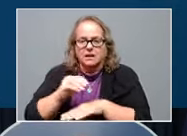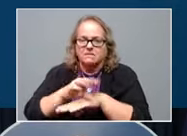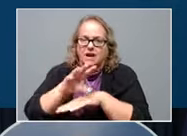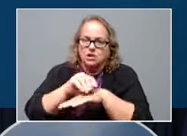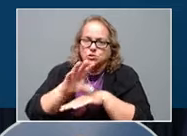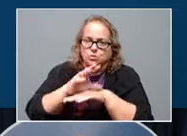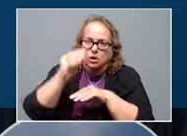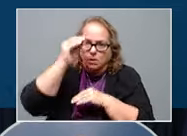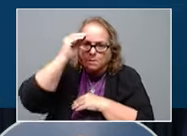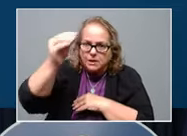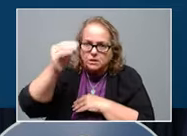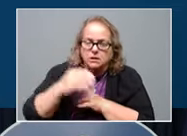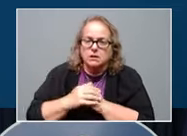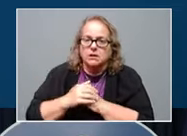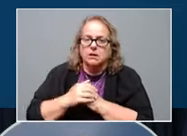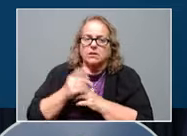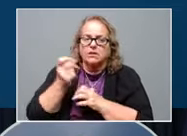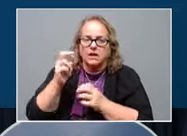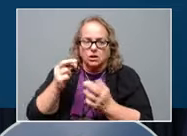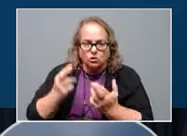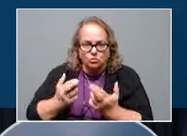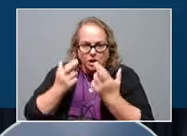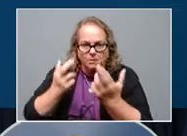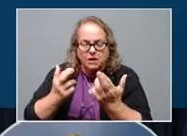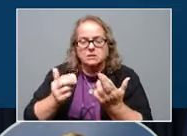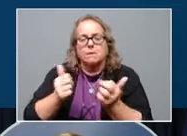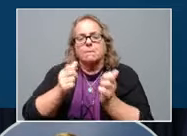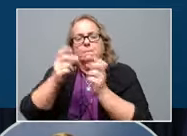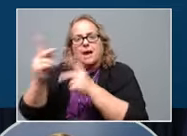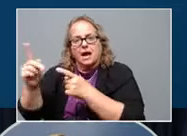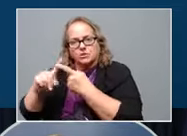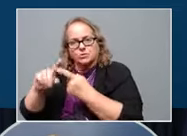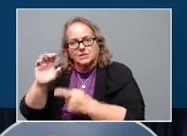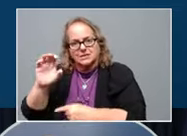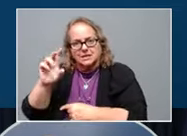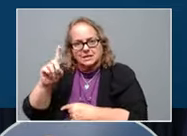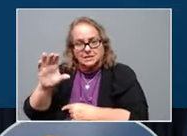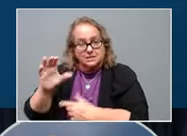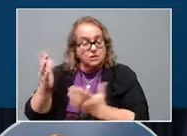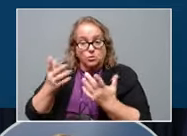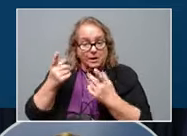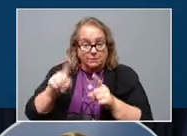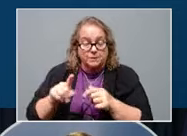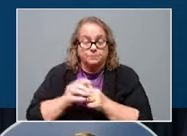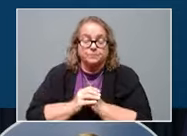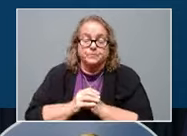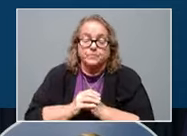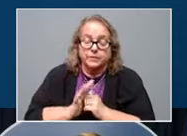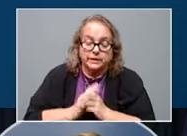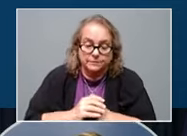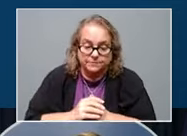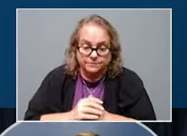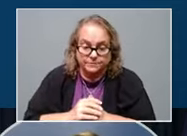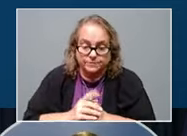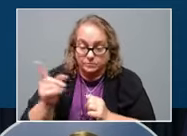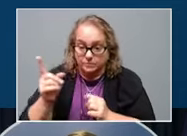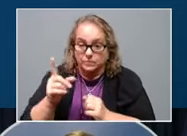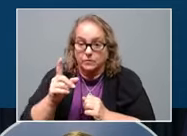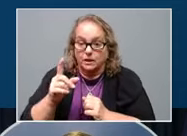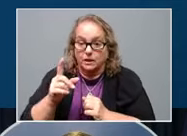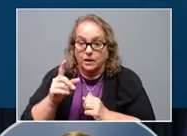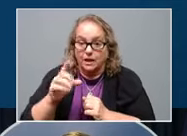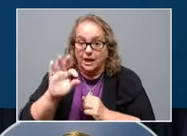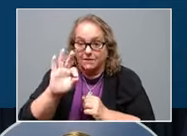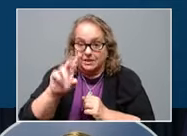then goes back to the CDC. So here's what happened. They met and they considered lots of options, from everybody getting a